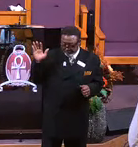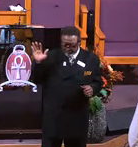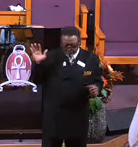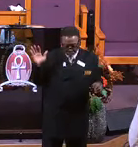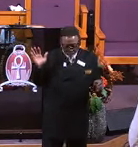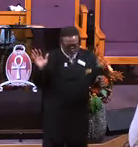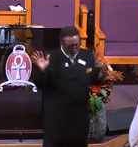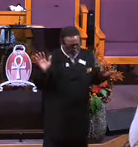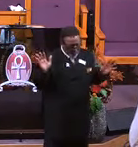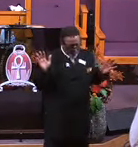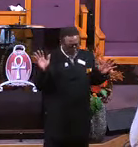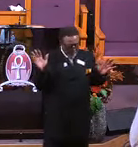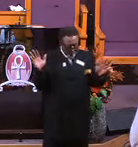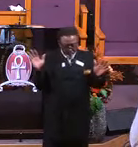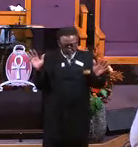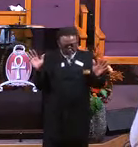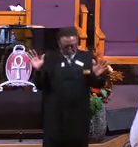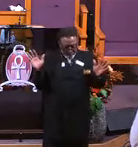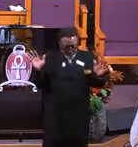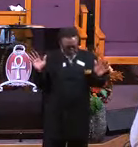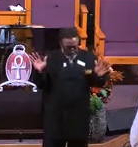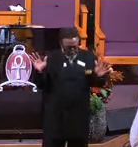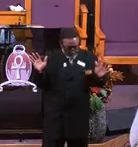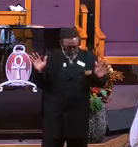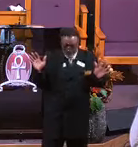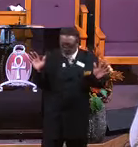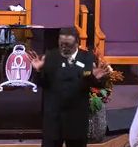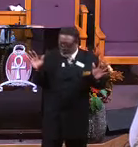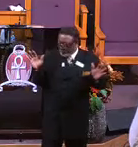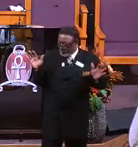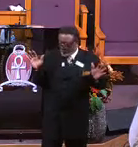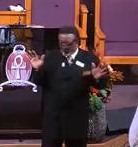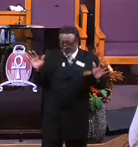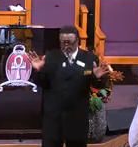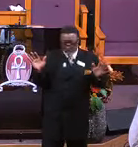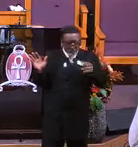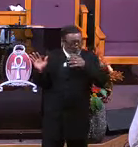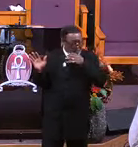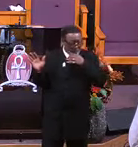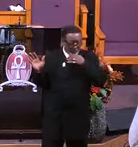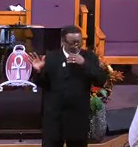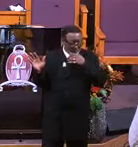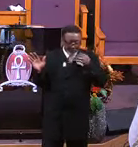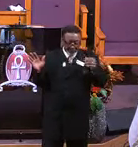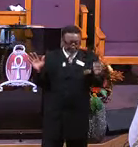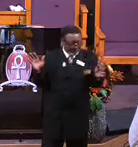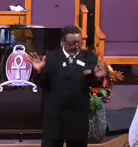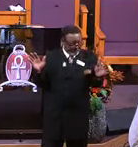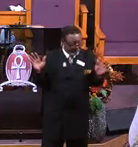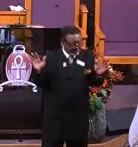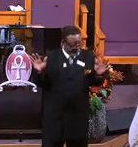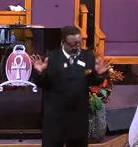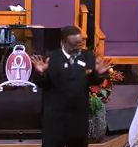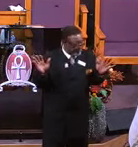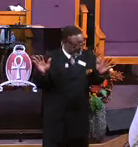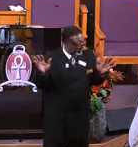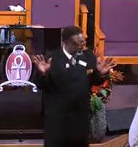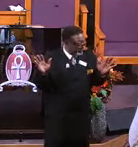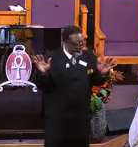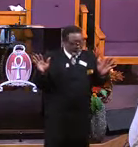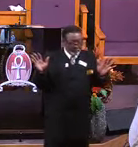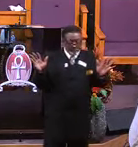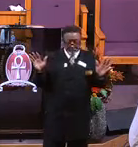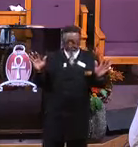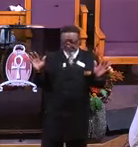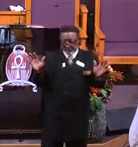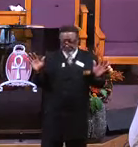we ask your blessing upon us on this day, Lord. We thank you for the professional coming to be a part of our church family officially, Lord. We thank you for those that are considering